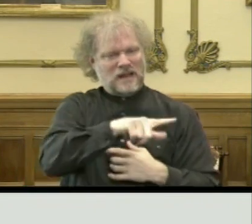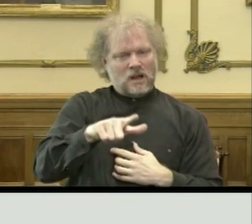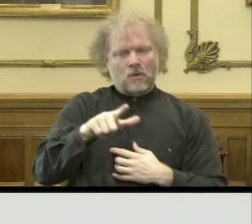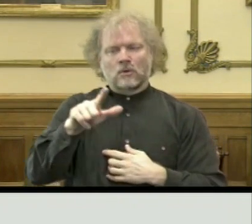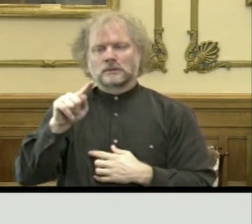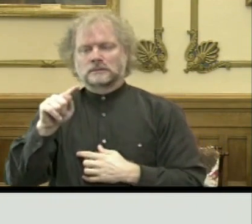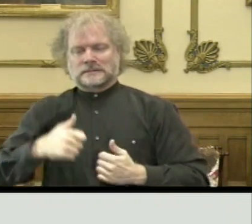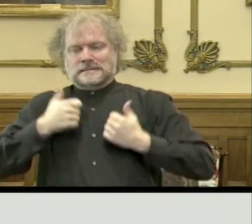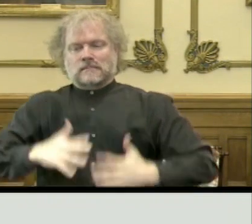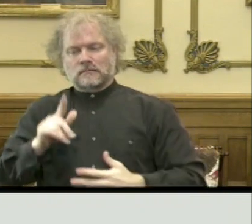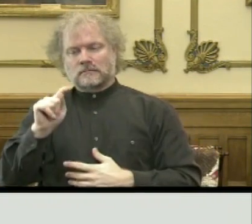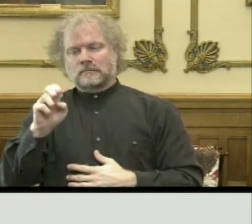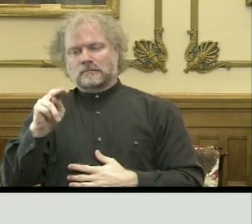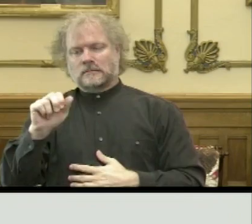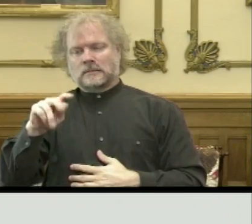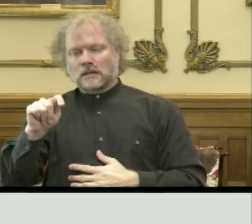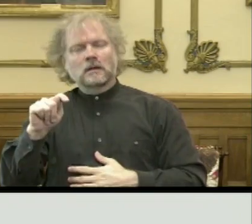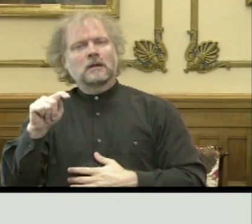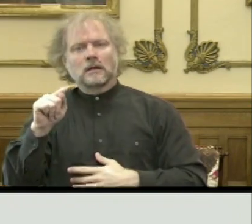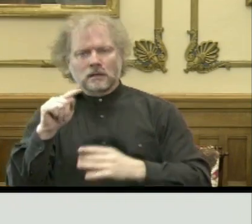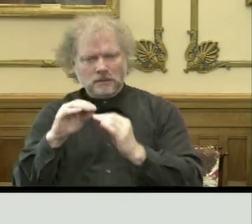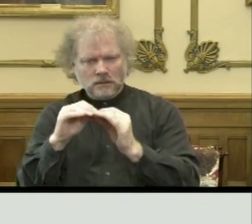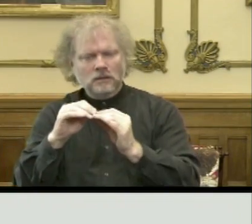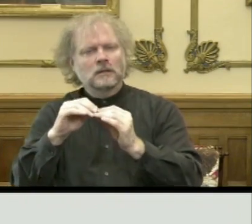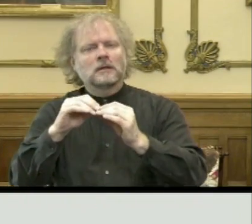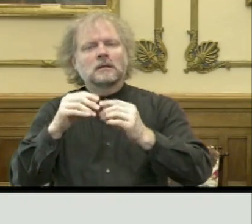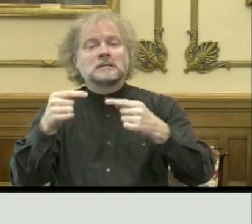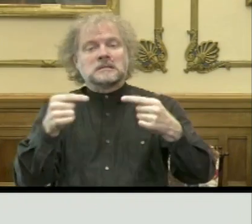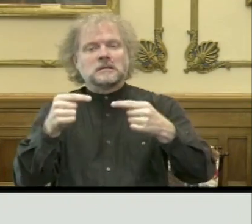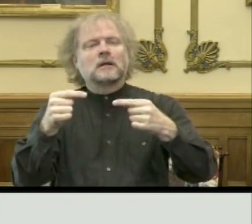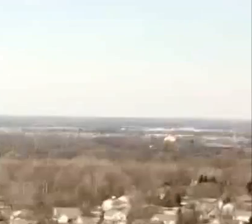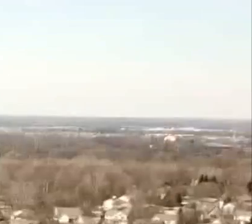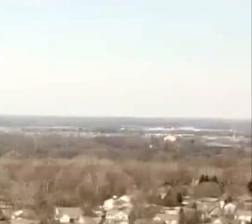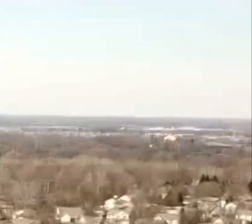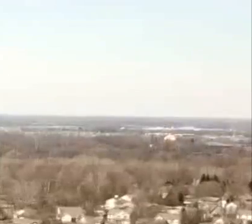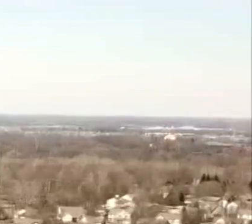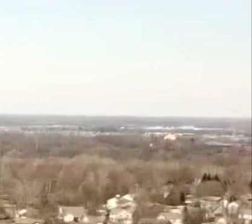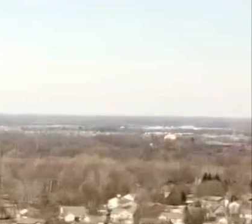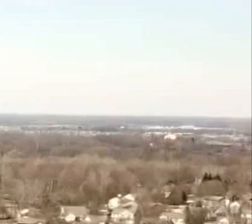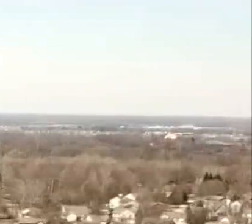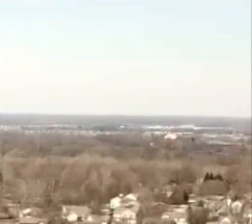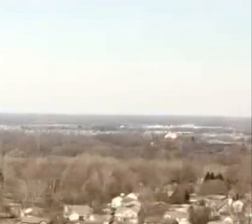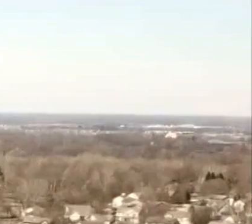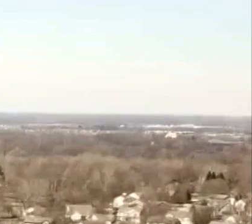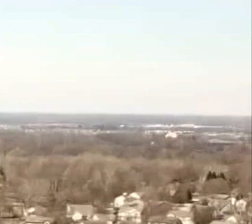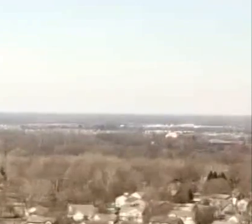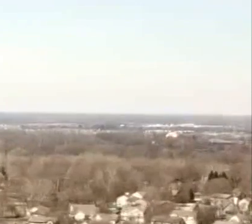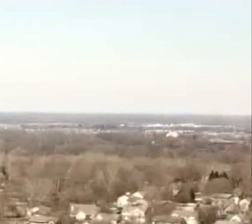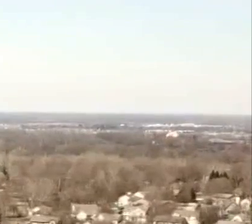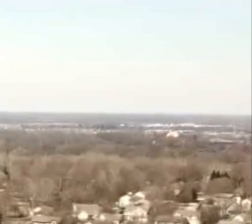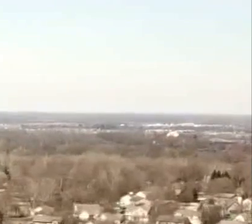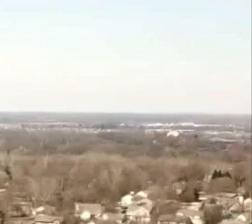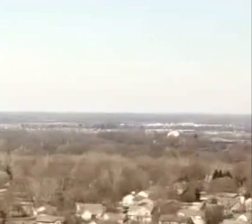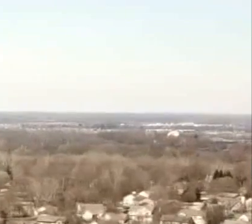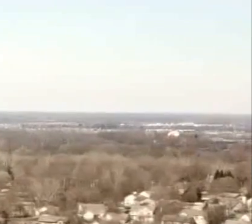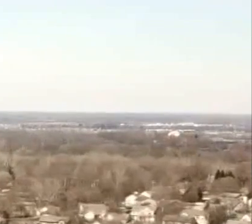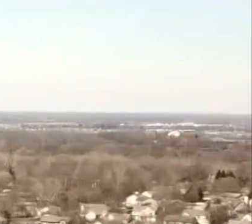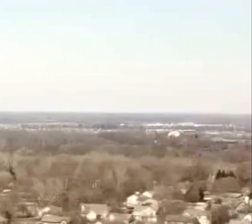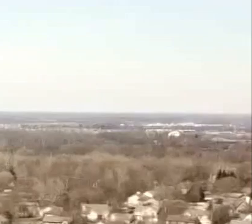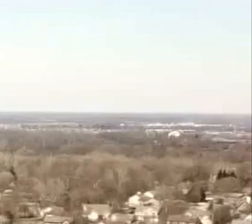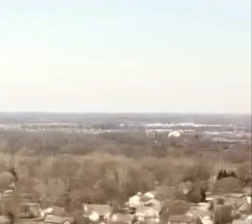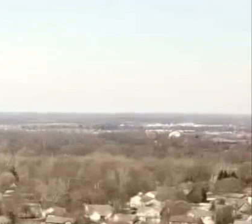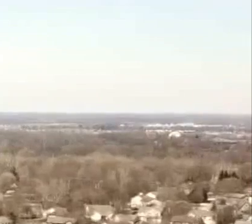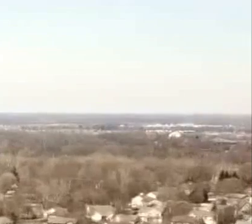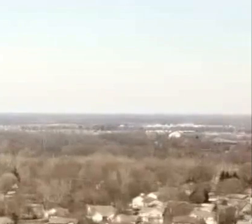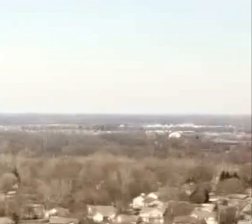the opportunity to work out a potential dispute with a neutral facilitator. Now remember, the state and Marion County each have rent